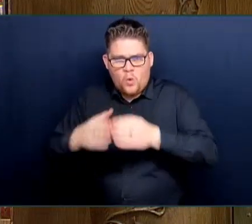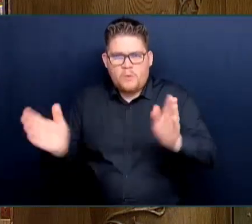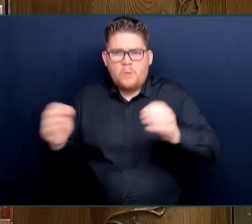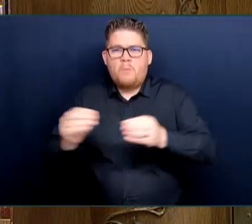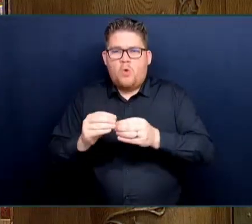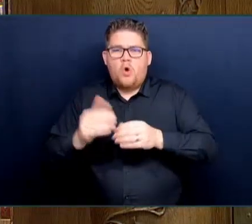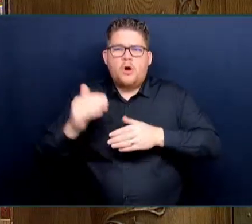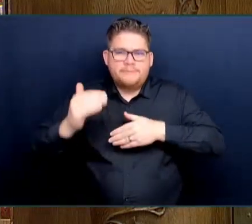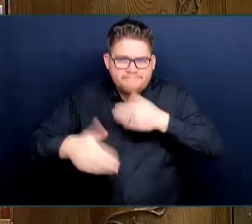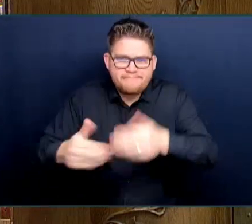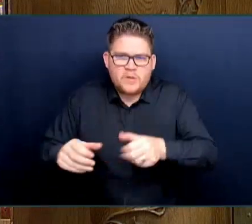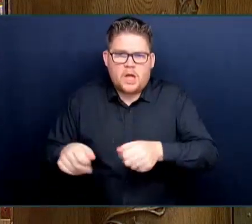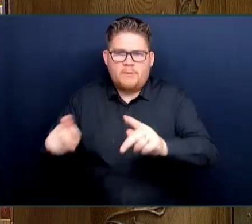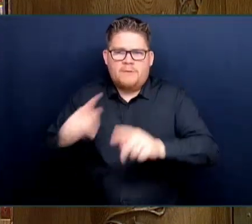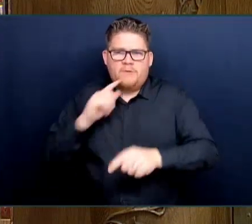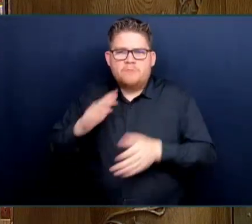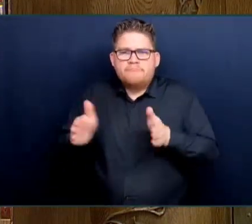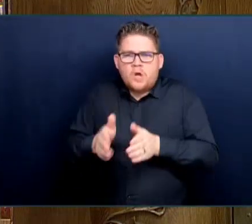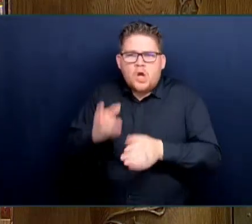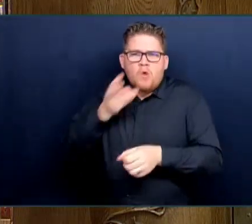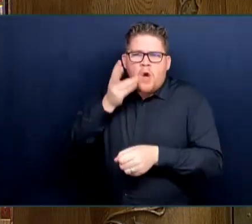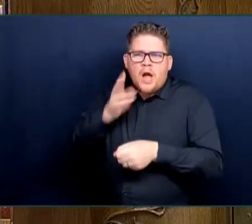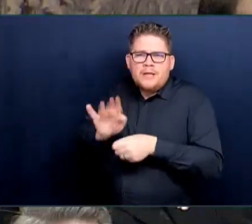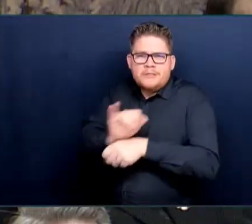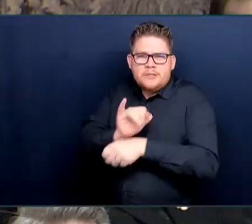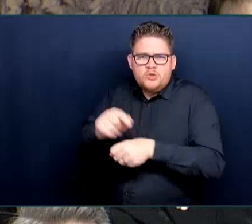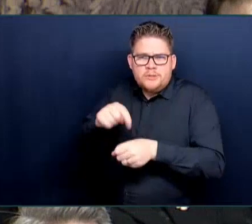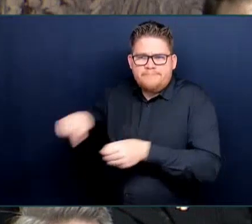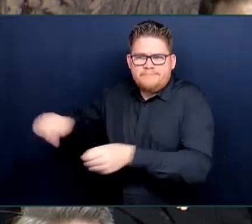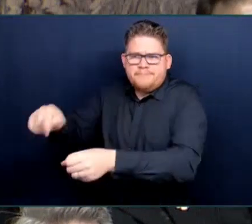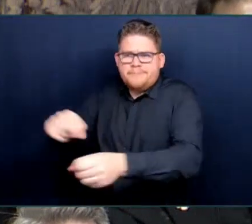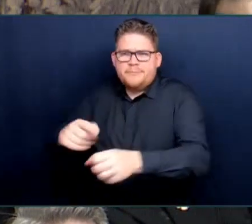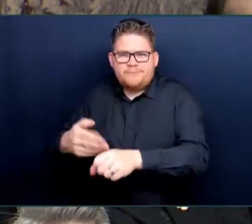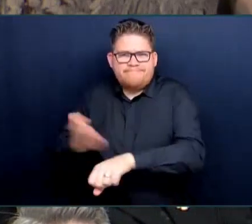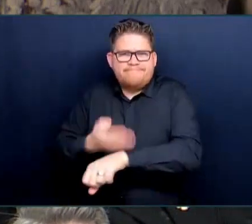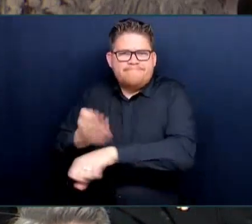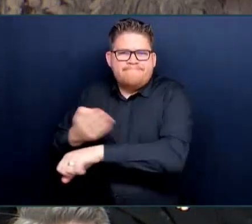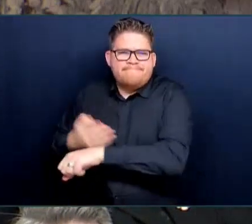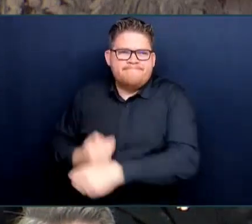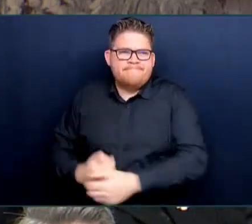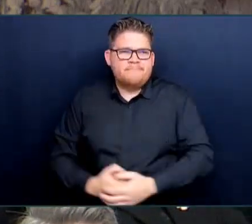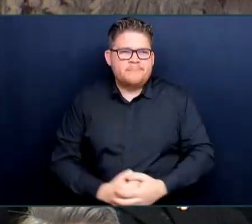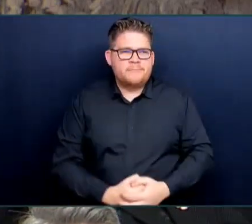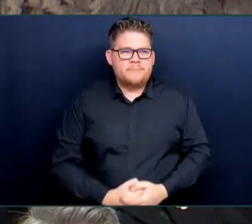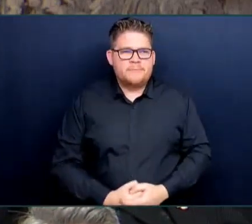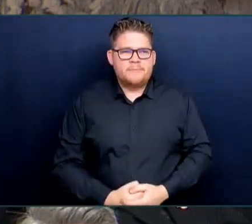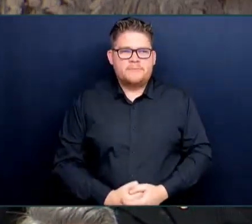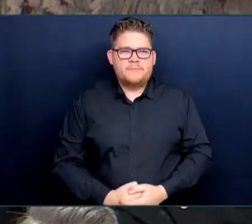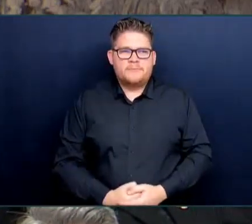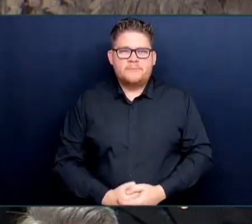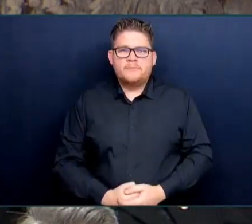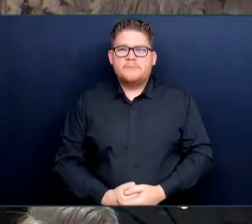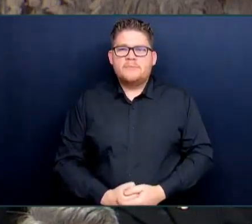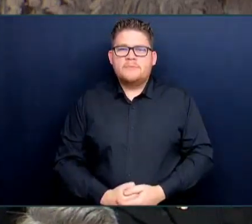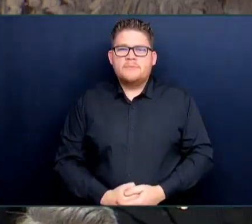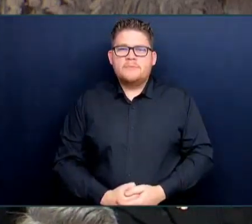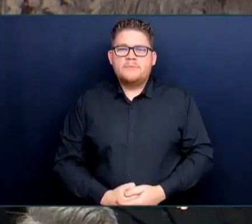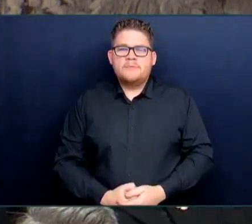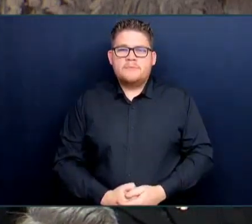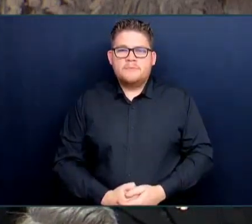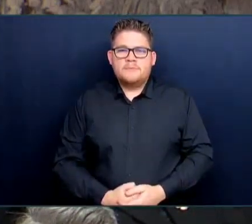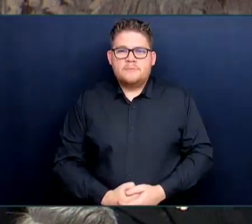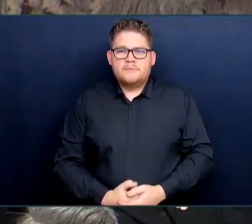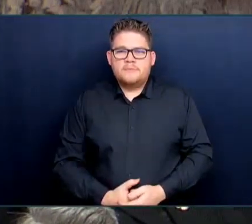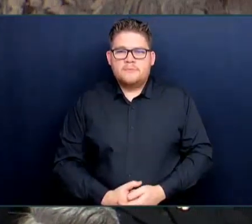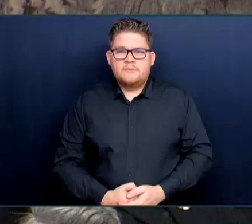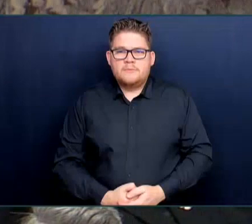Member for Delta South. Thank you, Honourable Speaker. Mr. Speaker, I rise today to speak to the life of an outstanding Surrey farmer, community member and